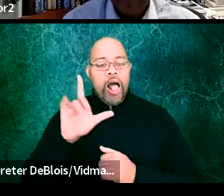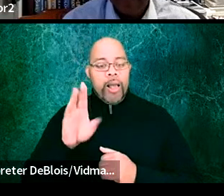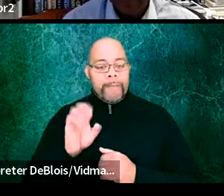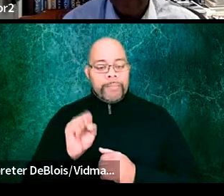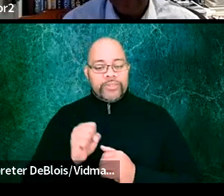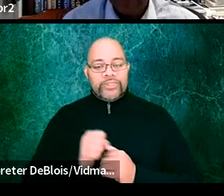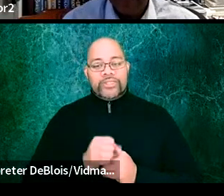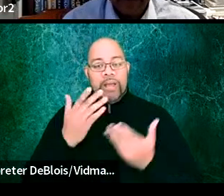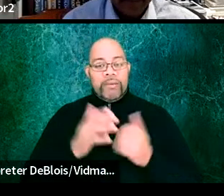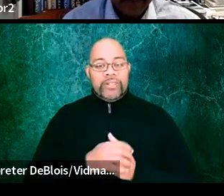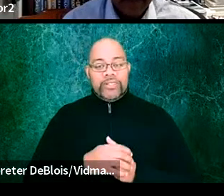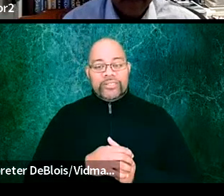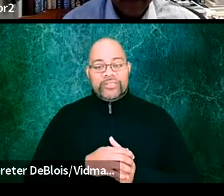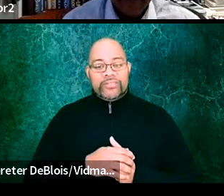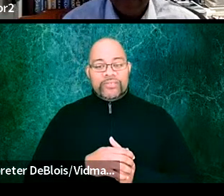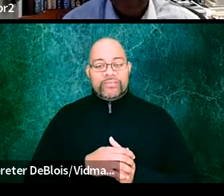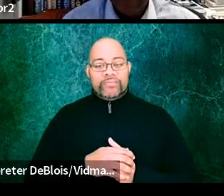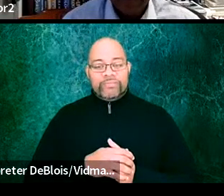Maybe, yeah.